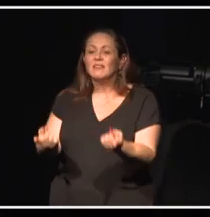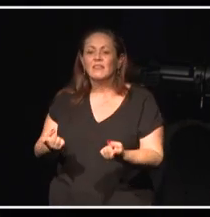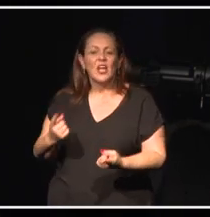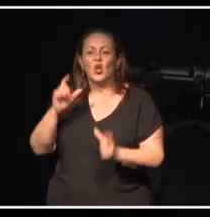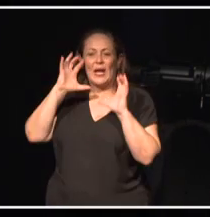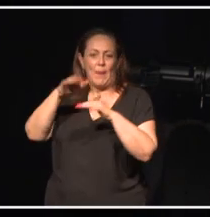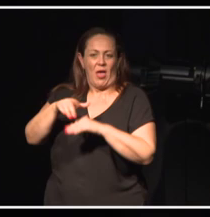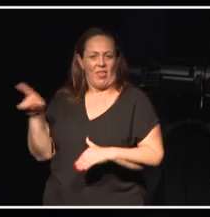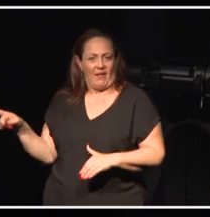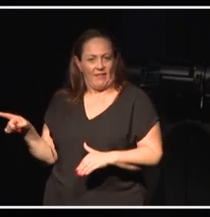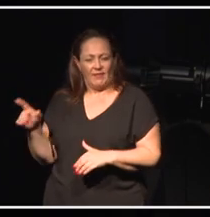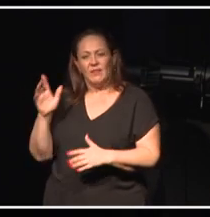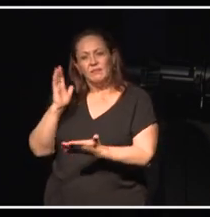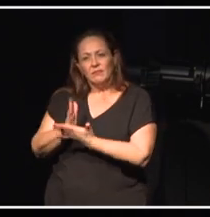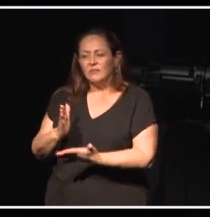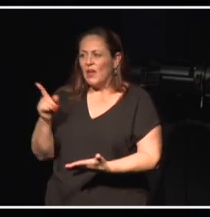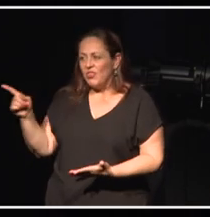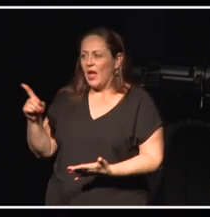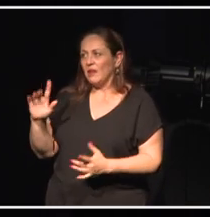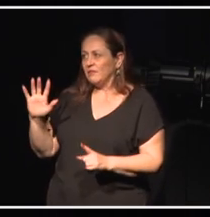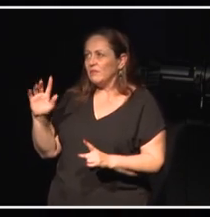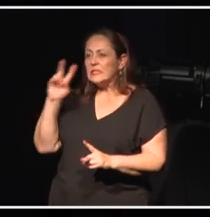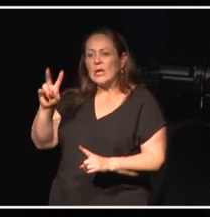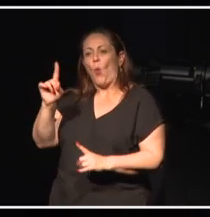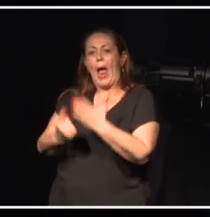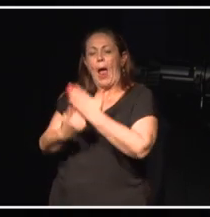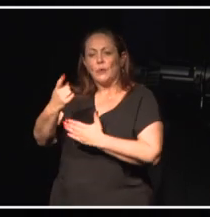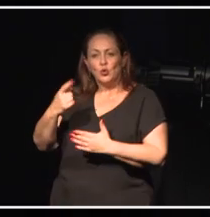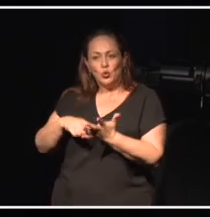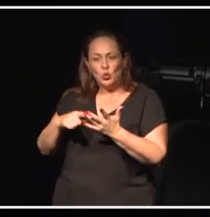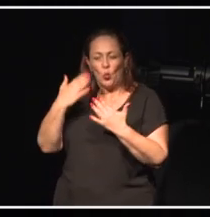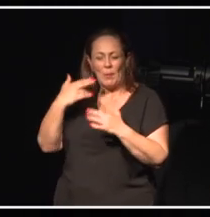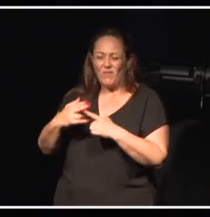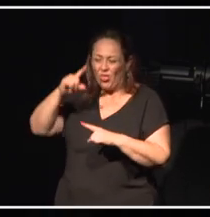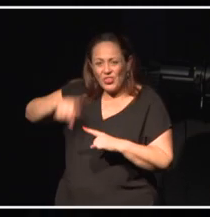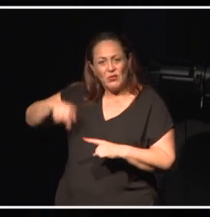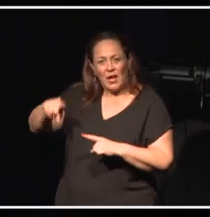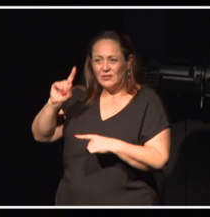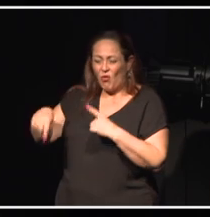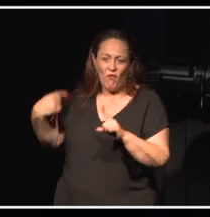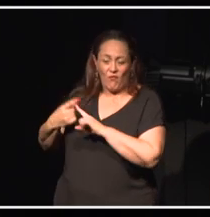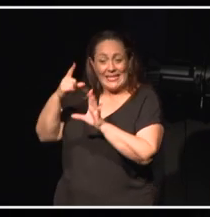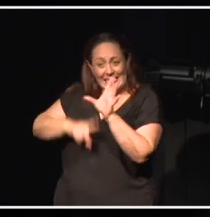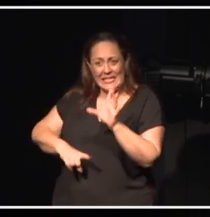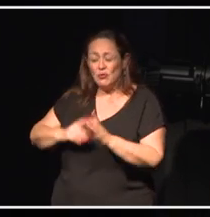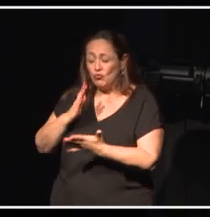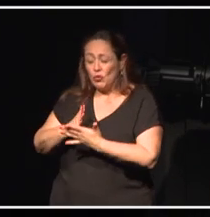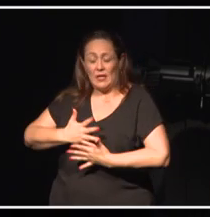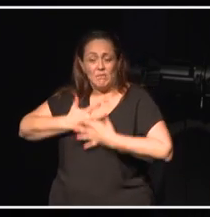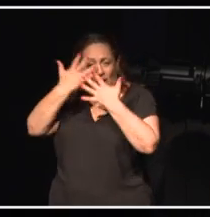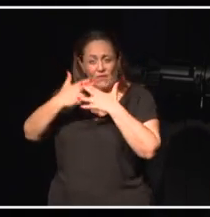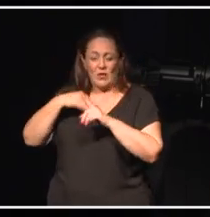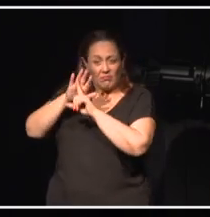in doing what has been done to women for thousands of years, which is degrading us and humiliating us